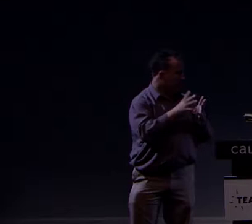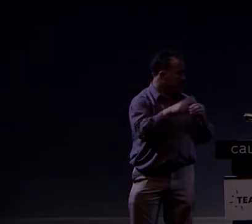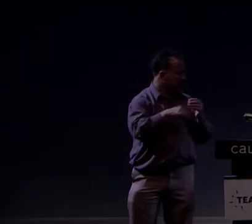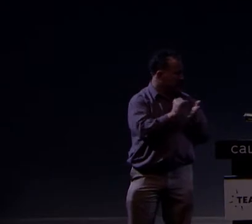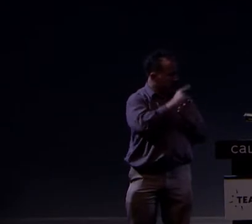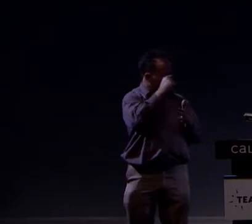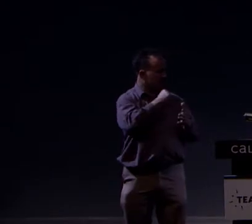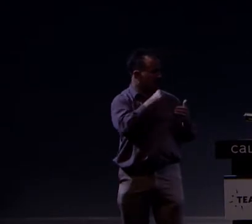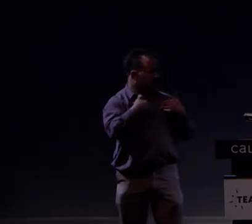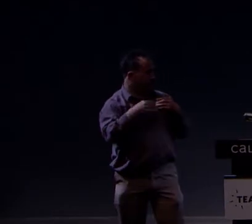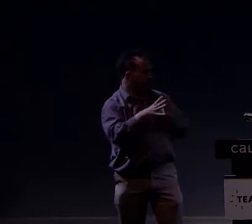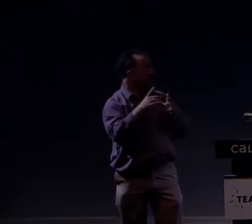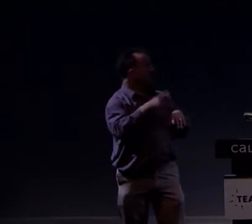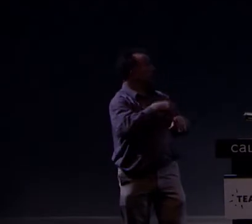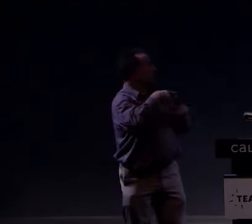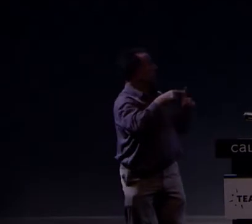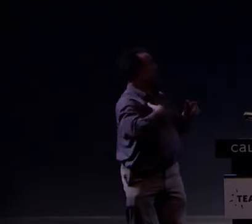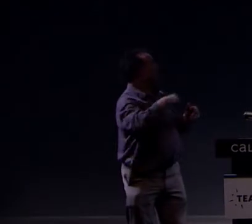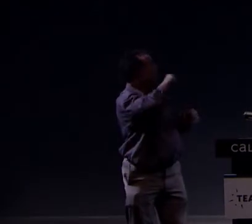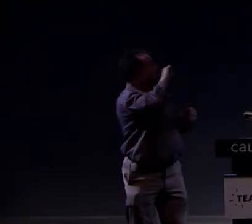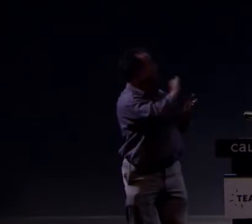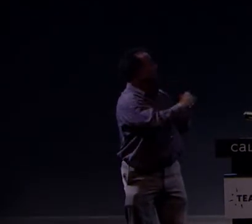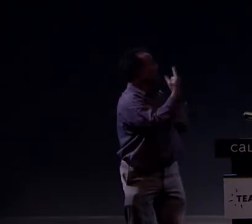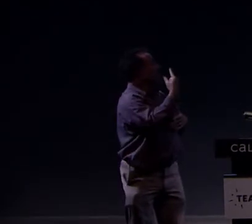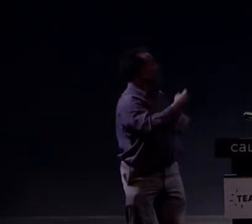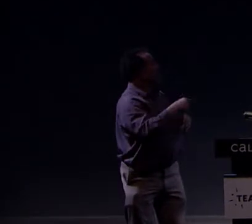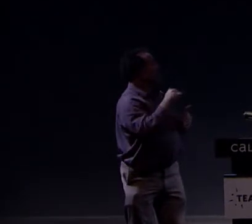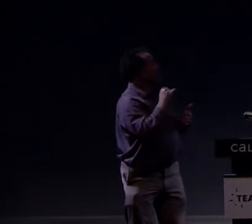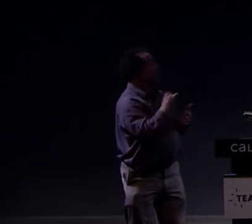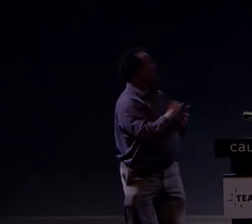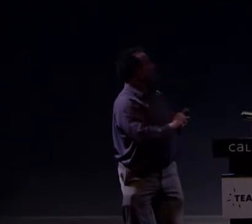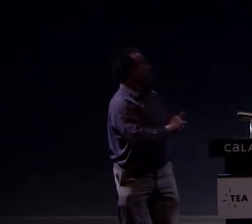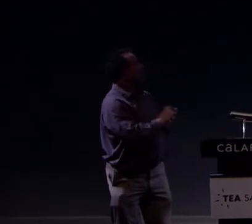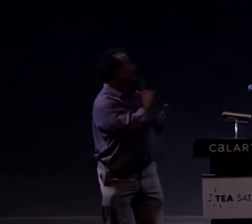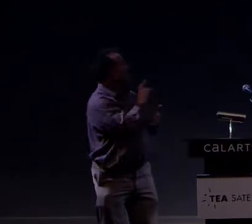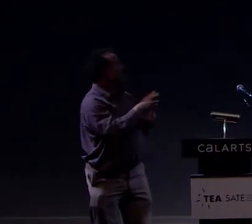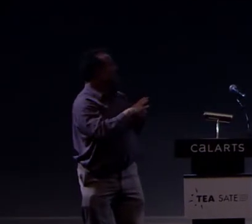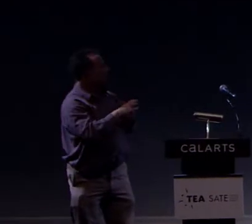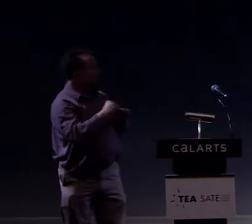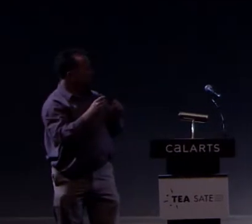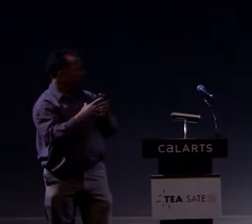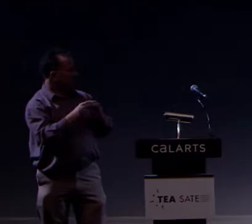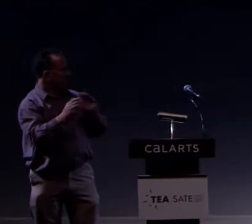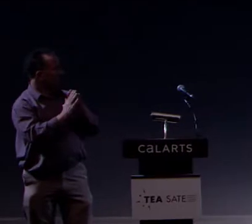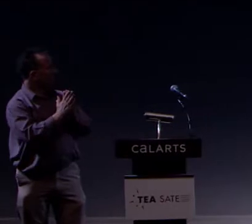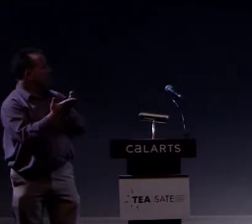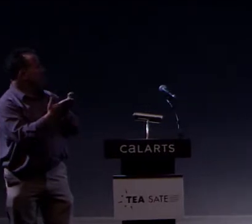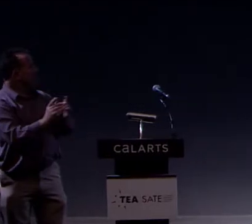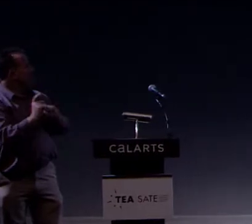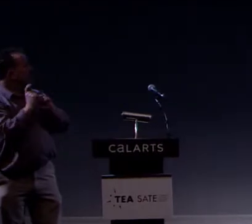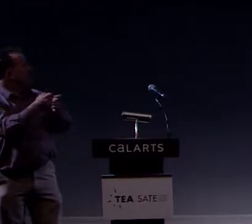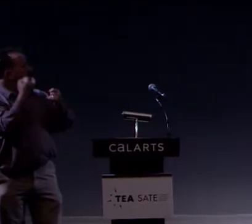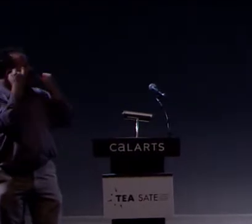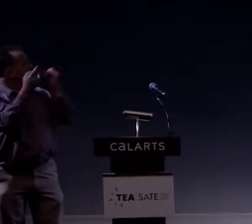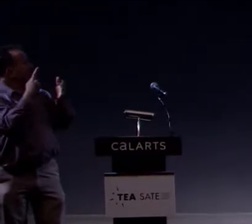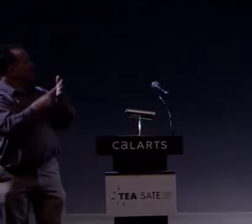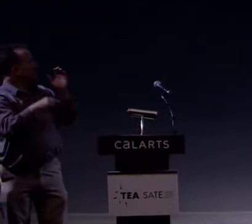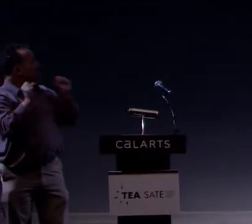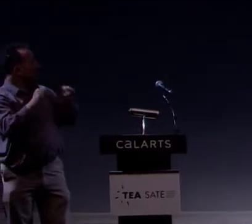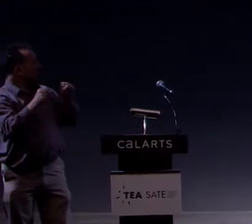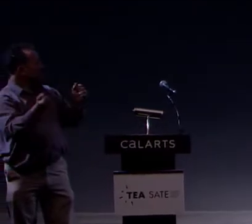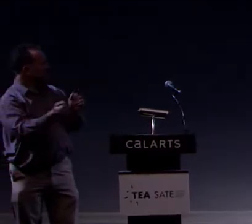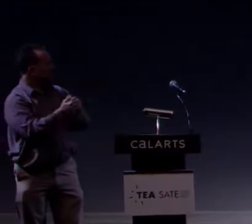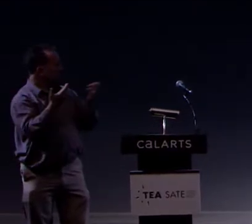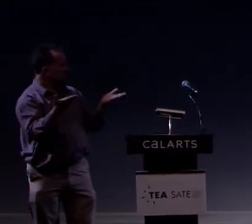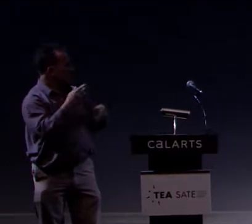have much time, except I love this one, which was a series of storybooks that kind of helps give the idea of what's possible with this